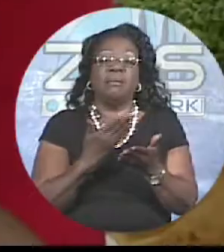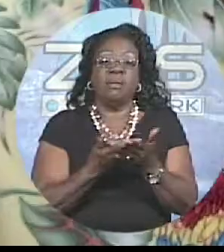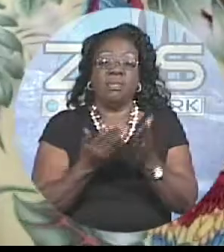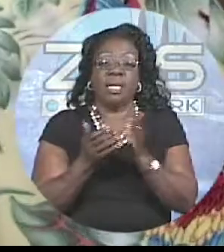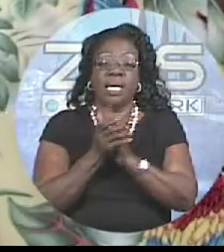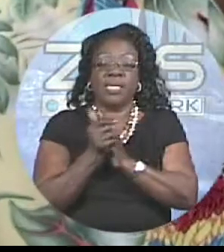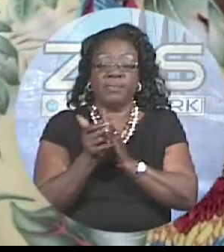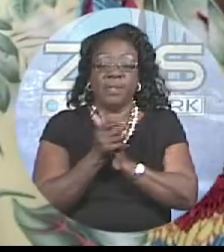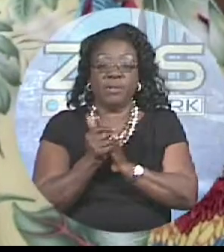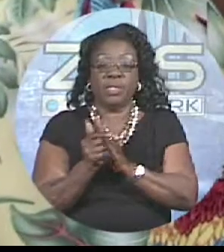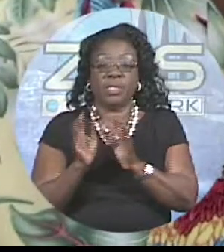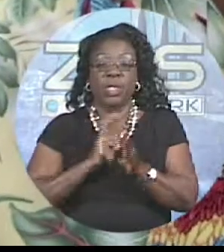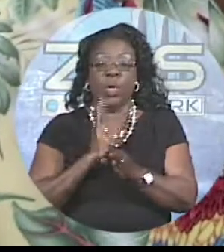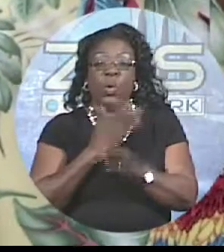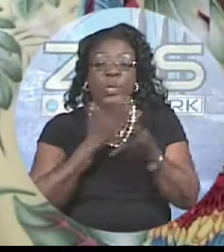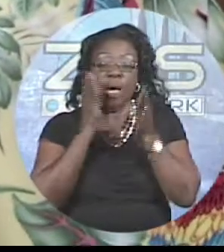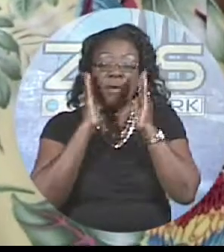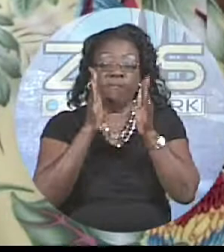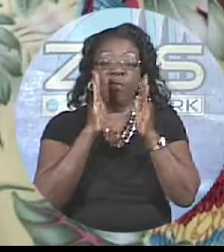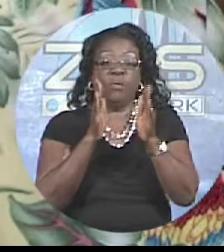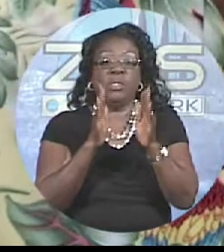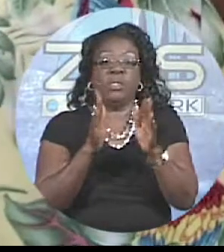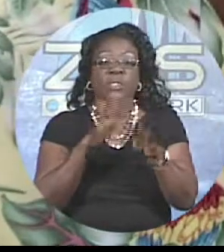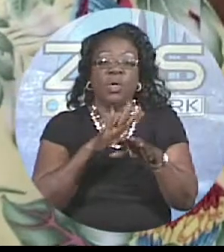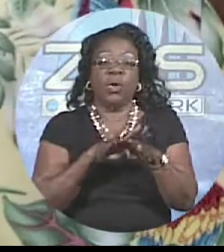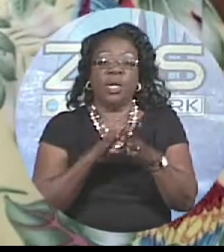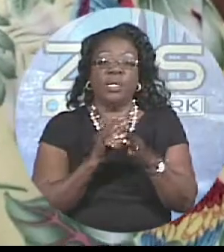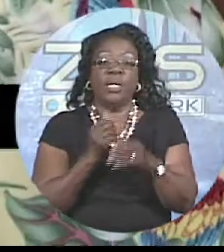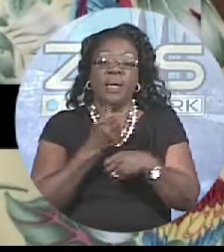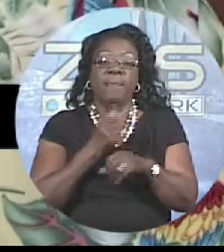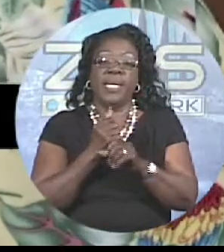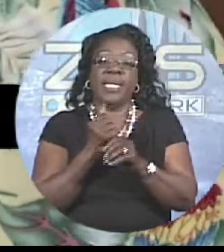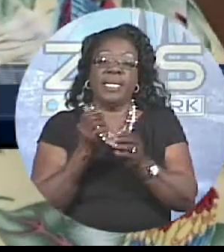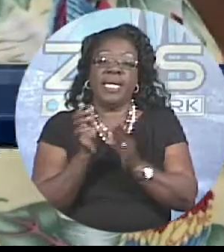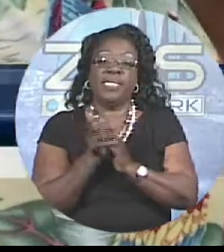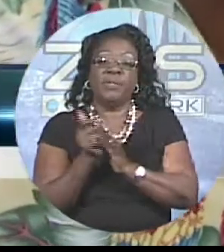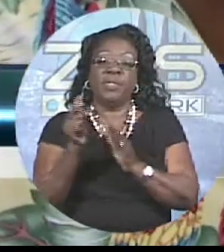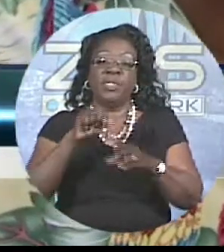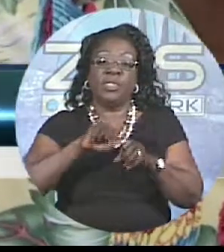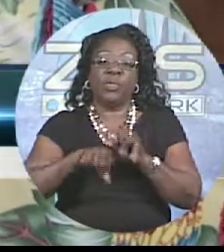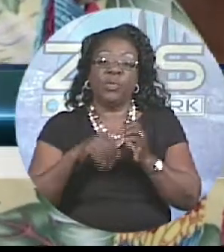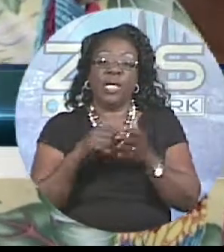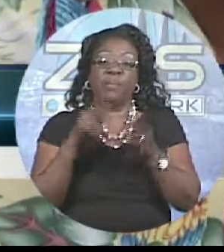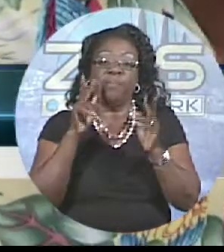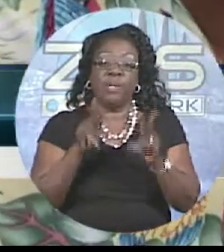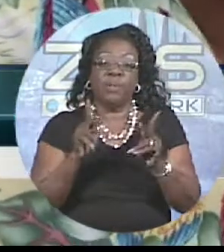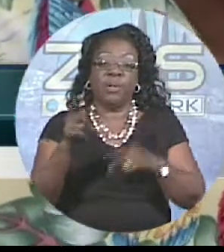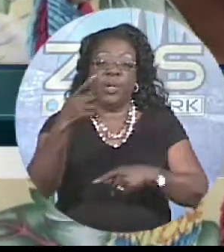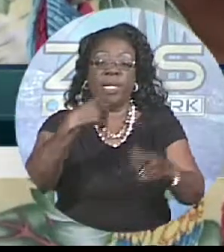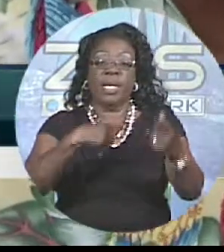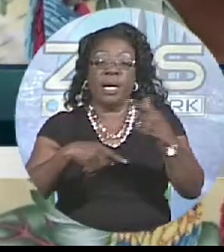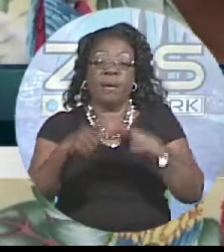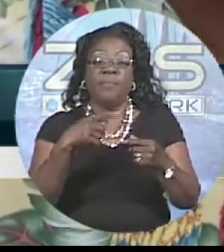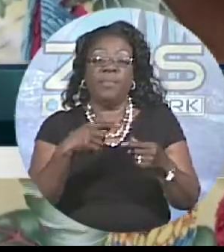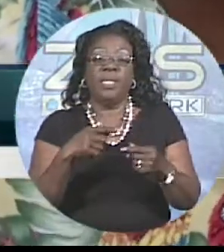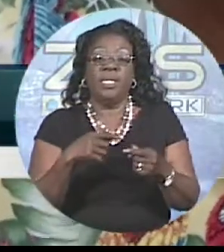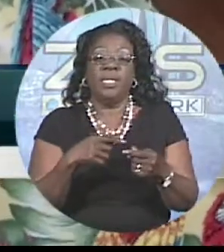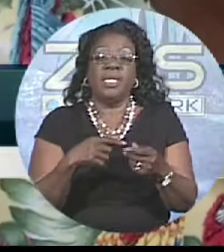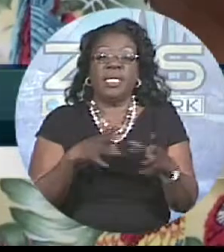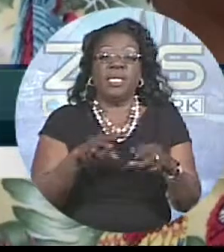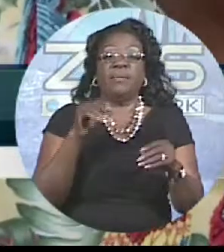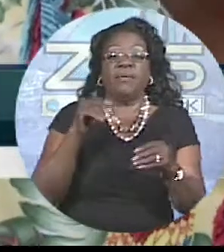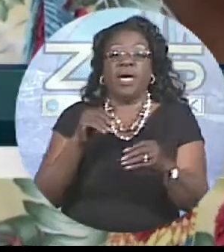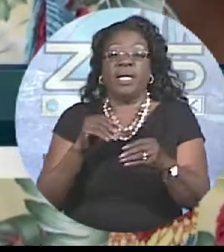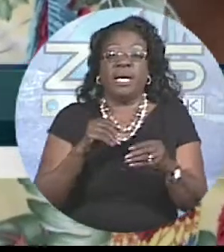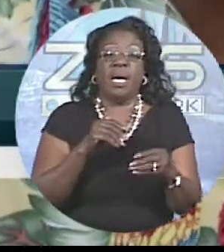We're focused on authenticizing the experience at Atlantis so that people, when they come here, could feel the uniqueness of this